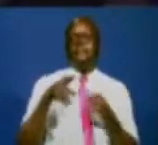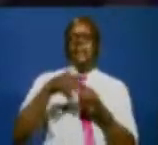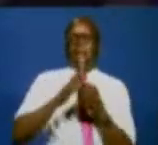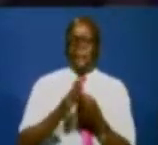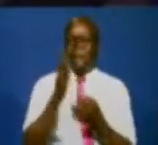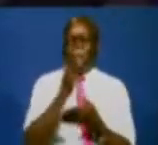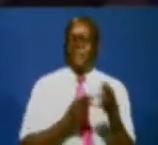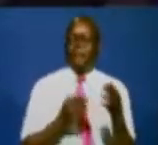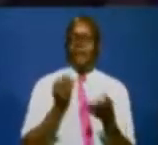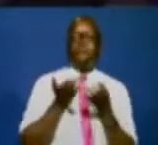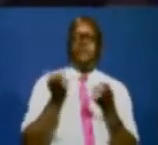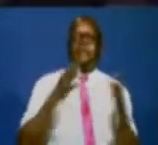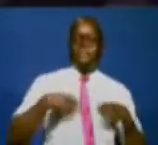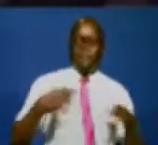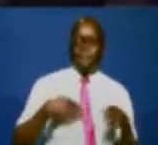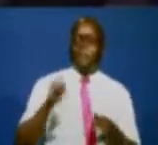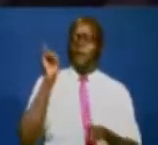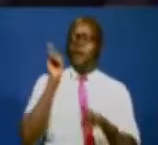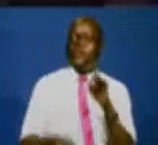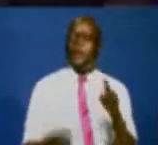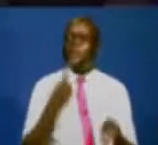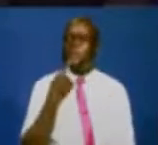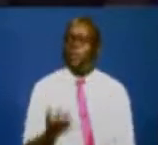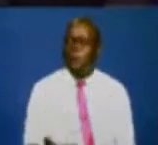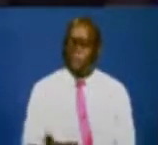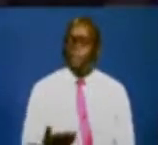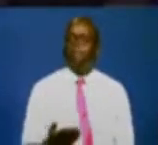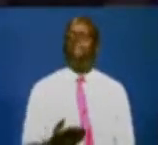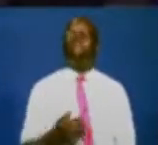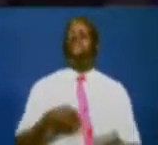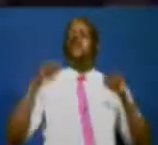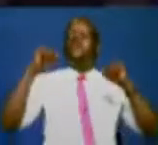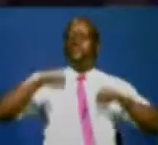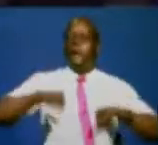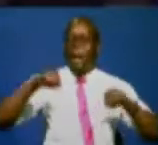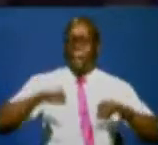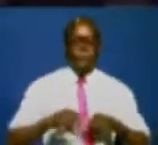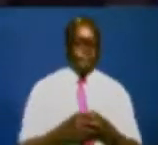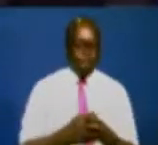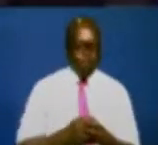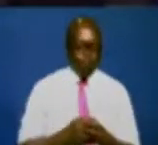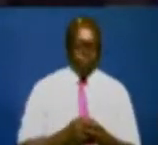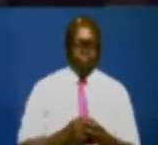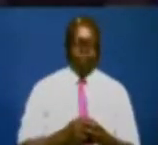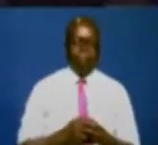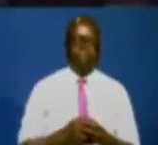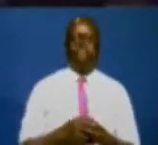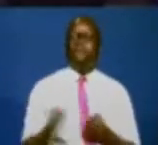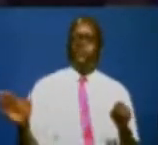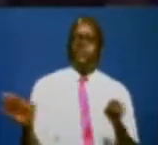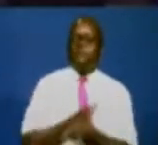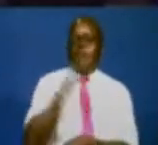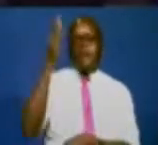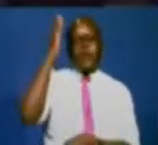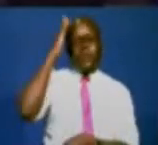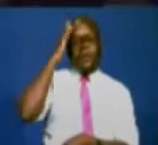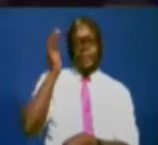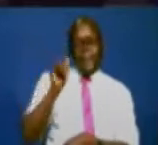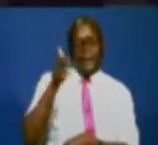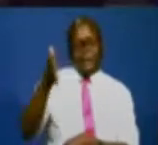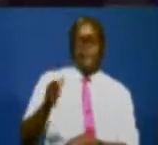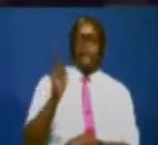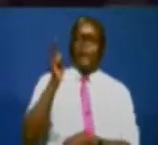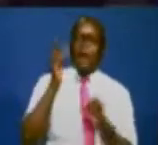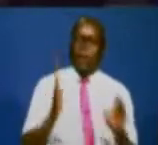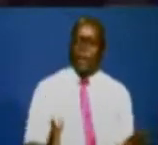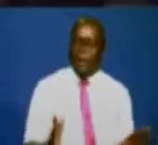traders. You cannot claim to be able to be so knowledgeable that here you are a lawyer,